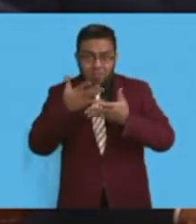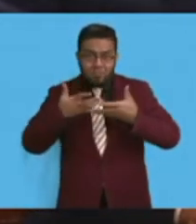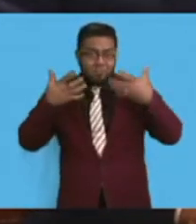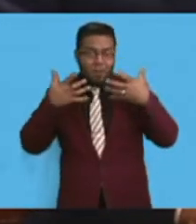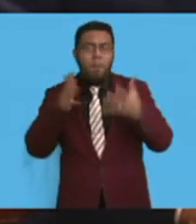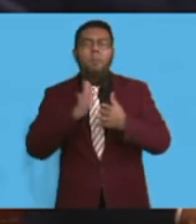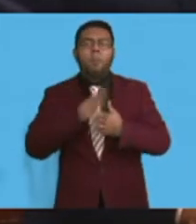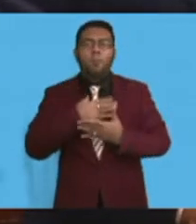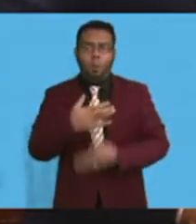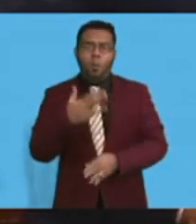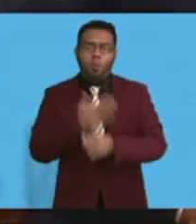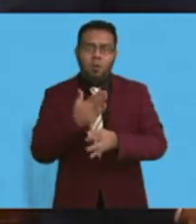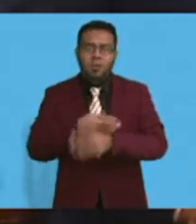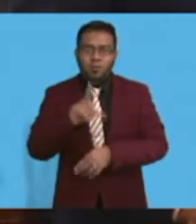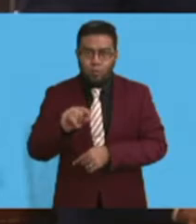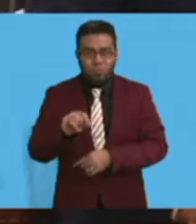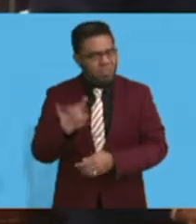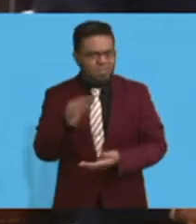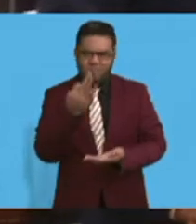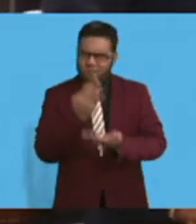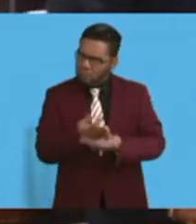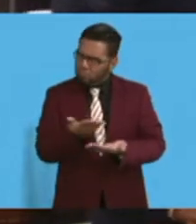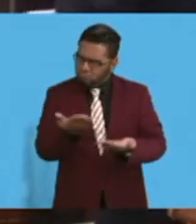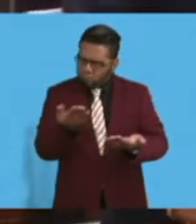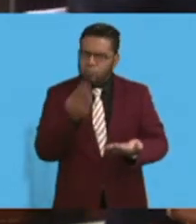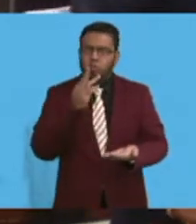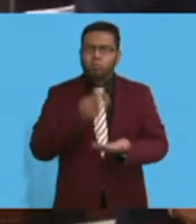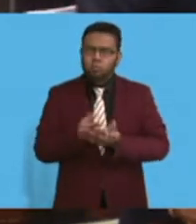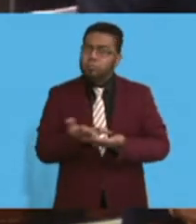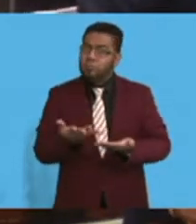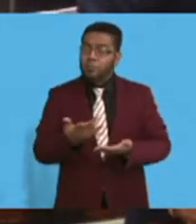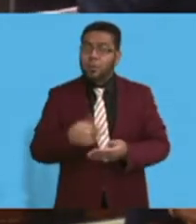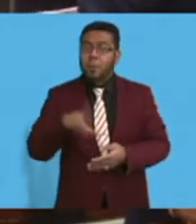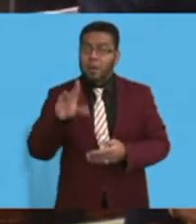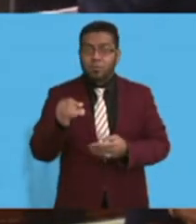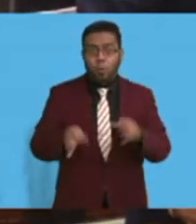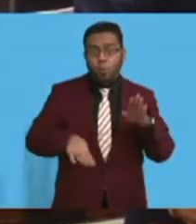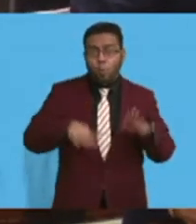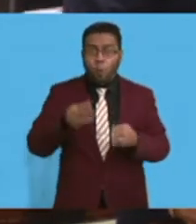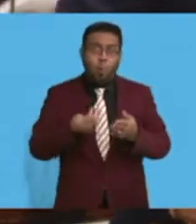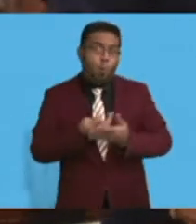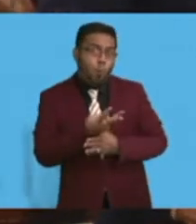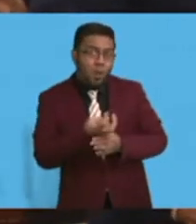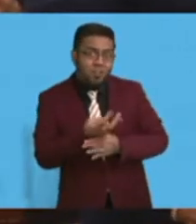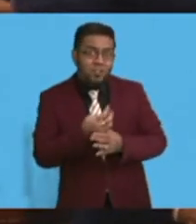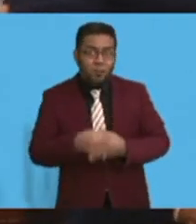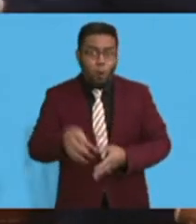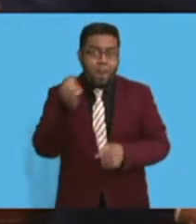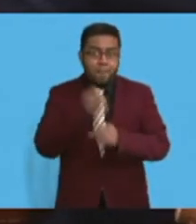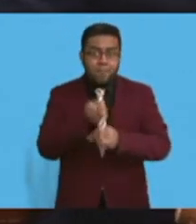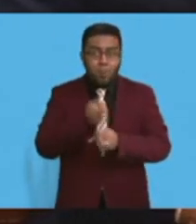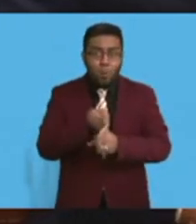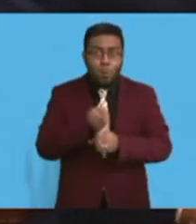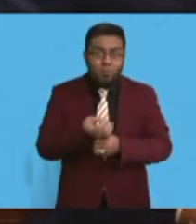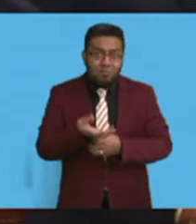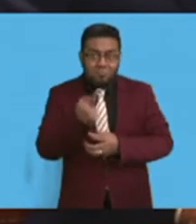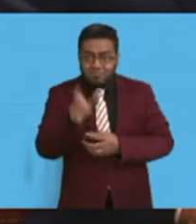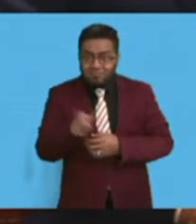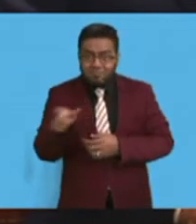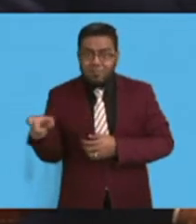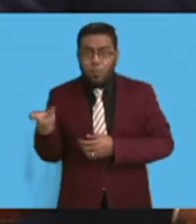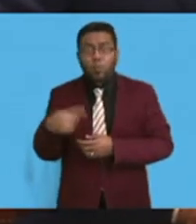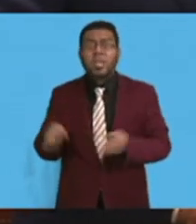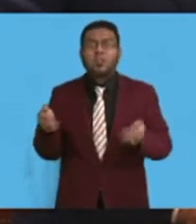more productive. That's just a fact. But to help offset the wages paid to employees for these days, Madam Speaker,